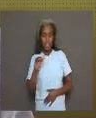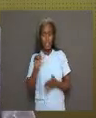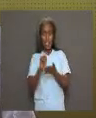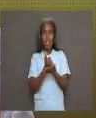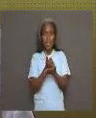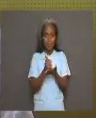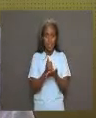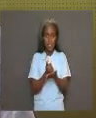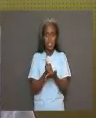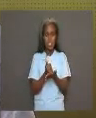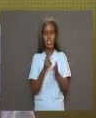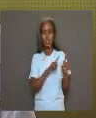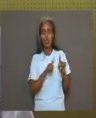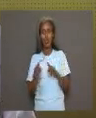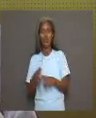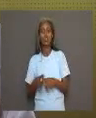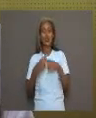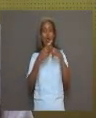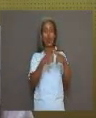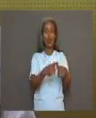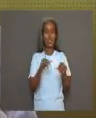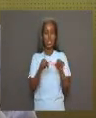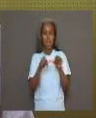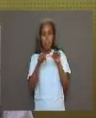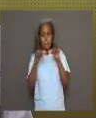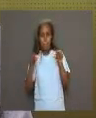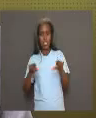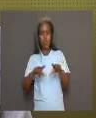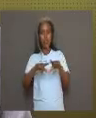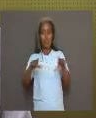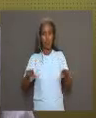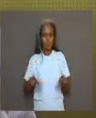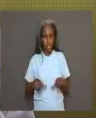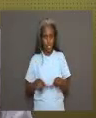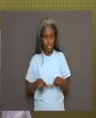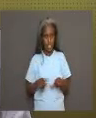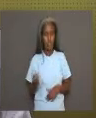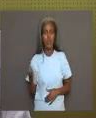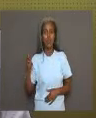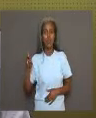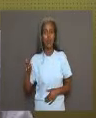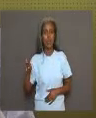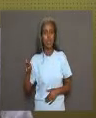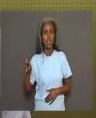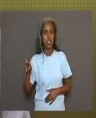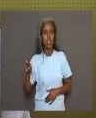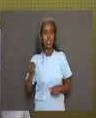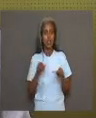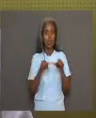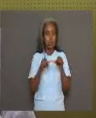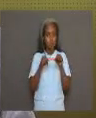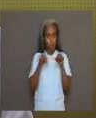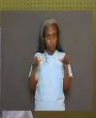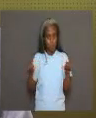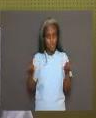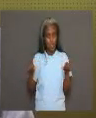average is also called a measure of location or a measure